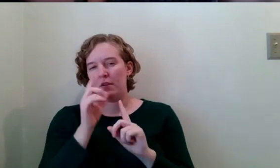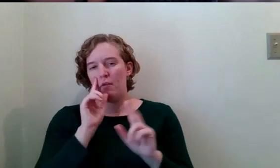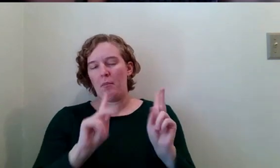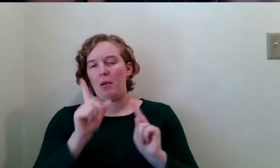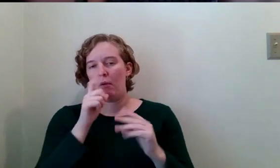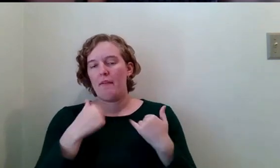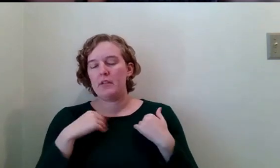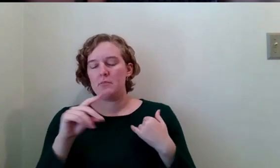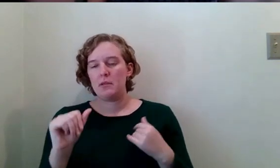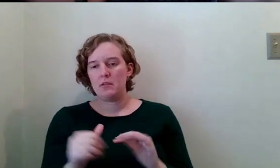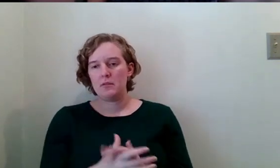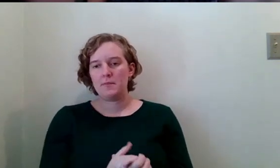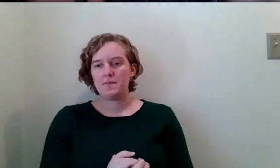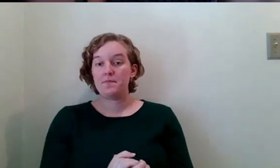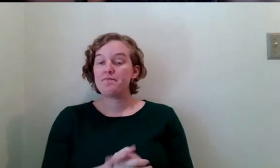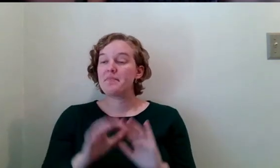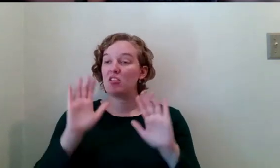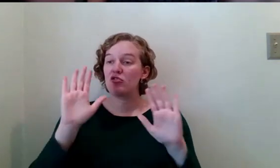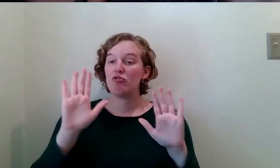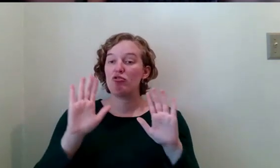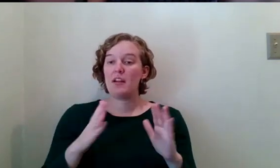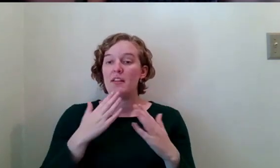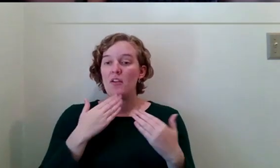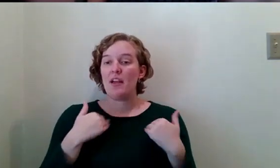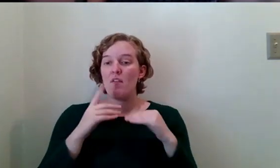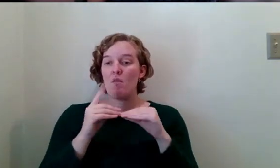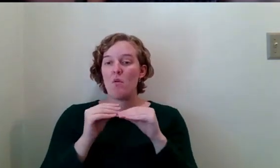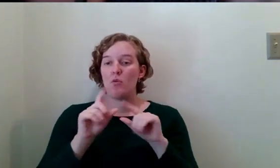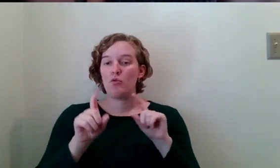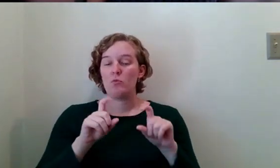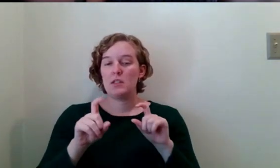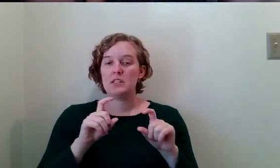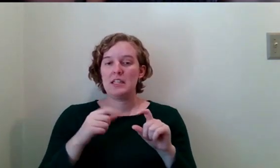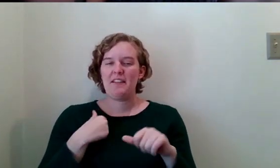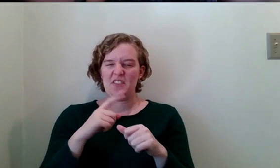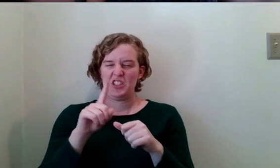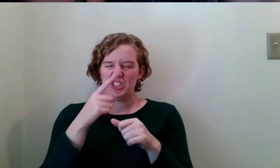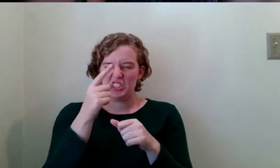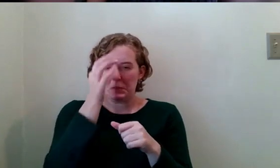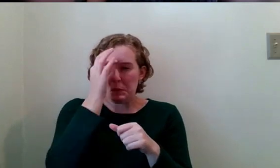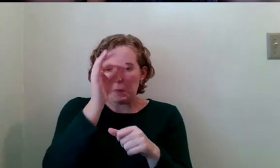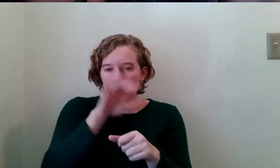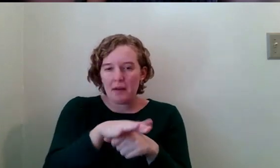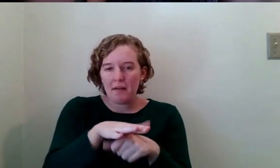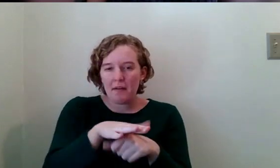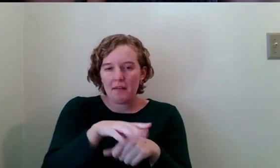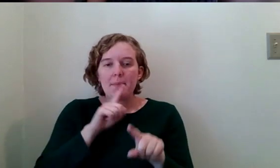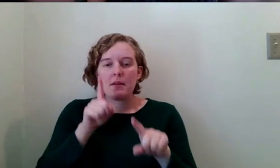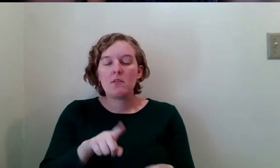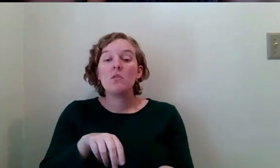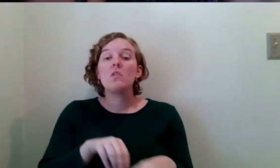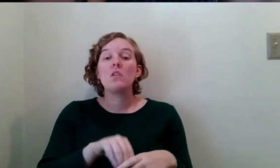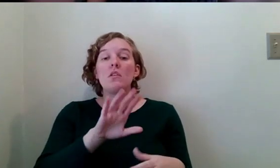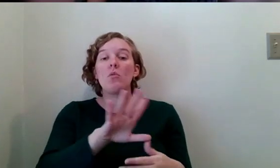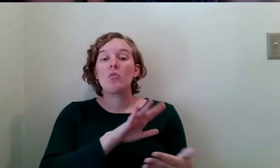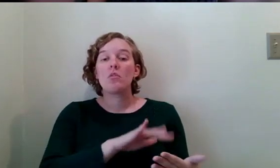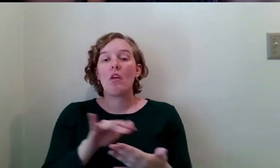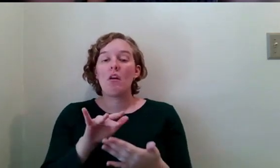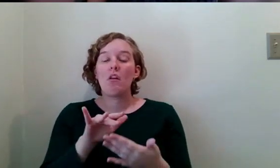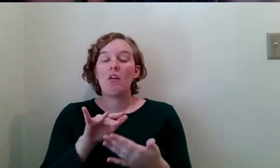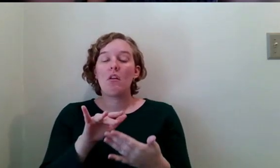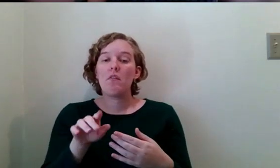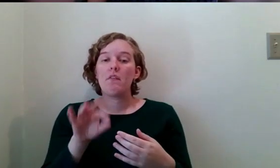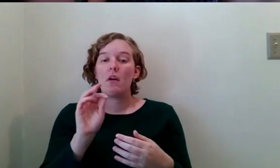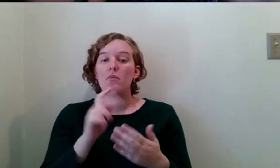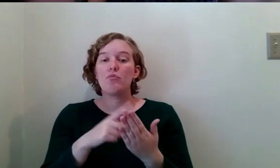disabilities. Great. All right, we've got one more question, and I think just enough time for you to answer it. In your studies, have you found that programmers